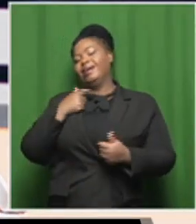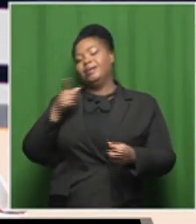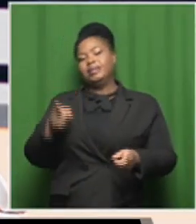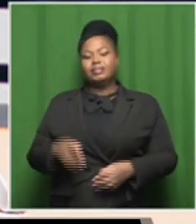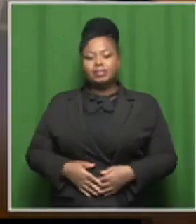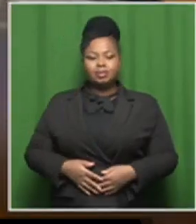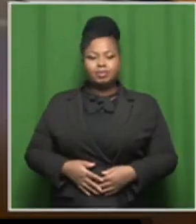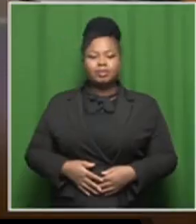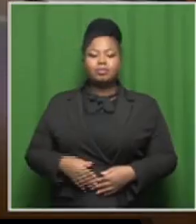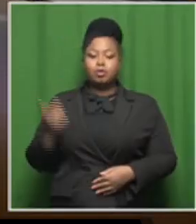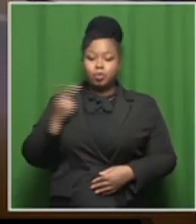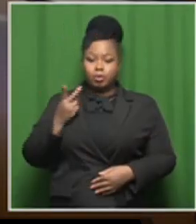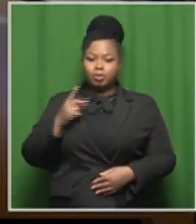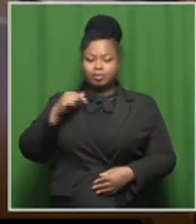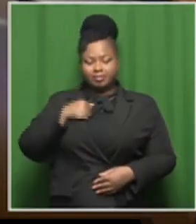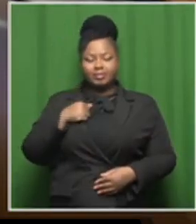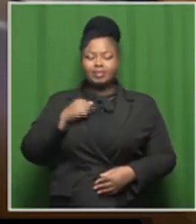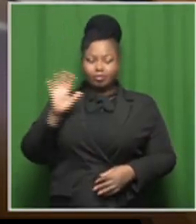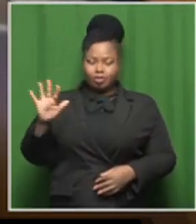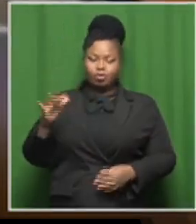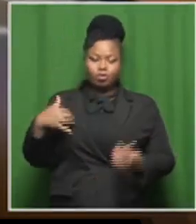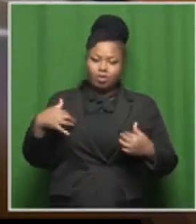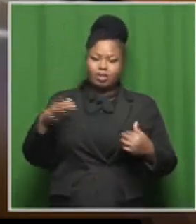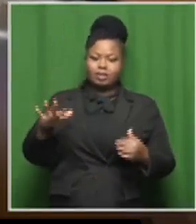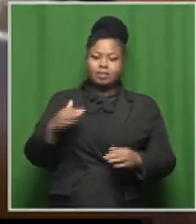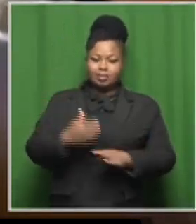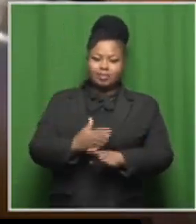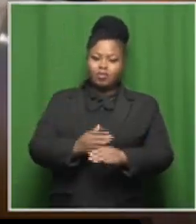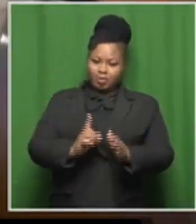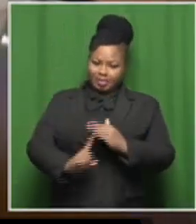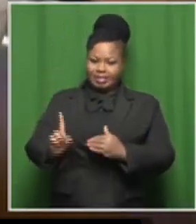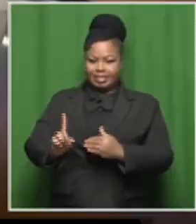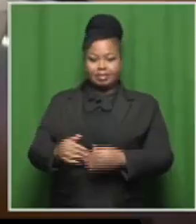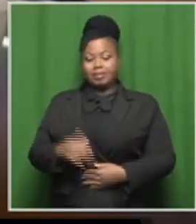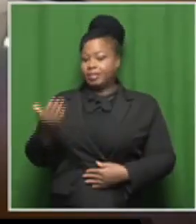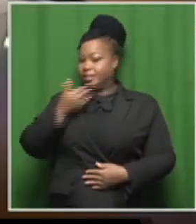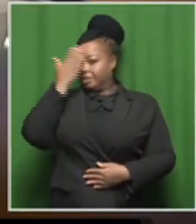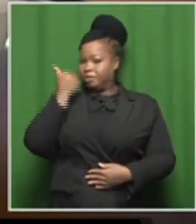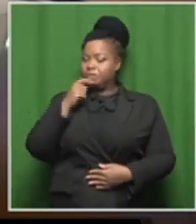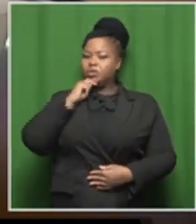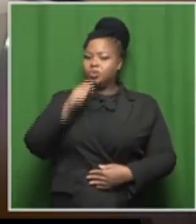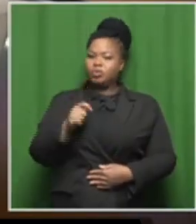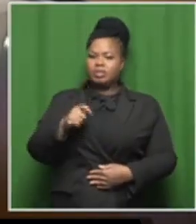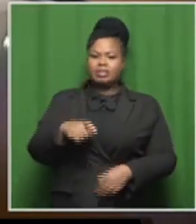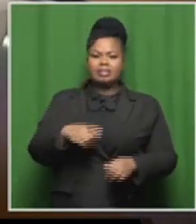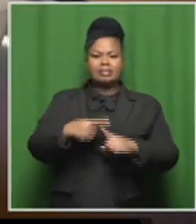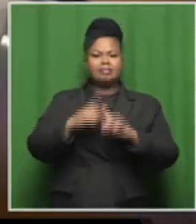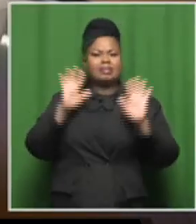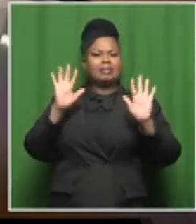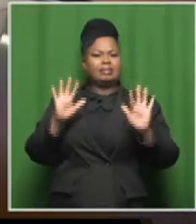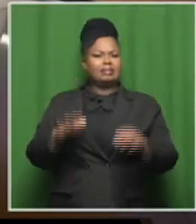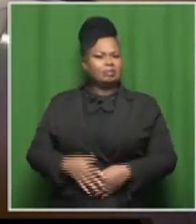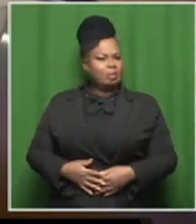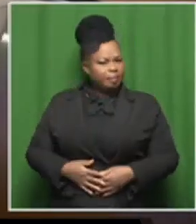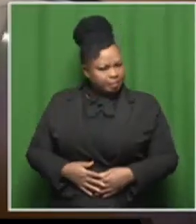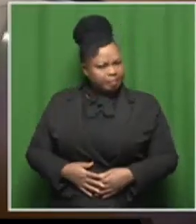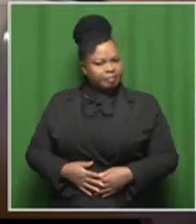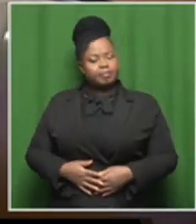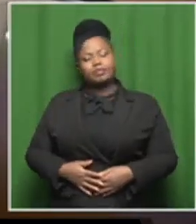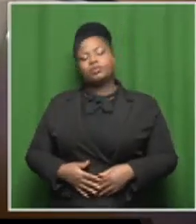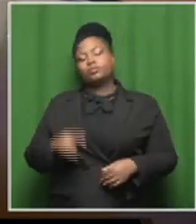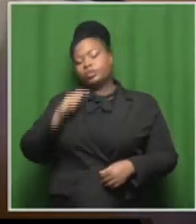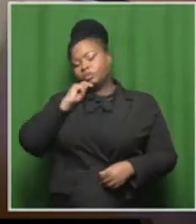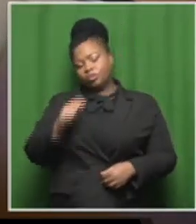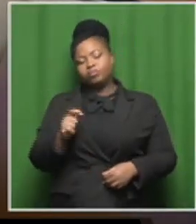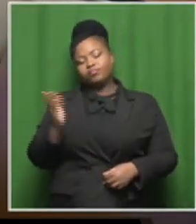Listen, my jaw was also on the floor before I entered. I didn't know it was times 10. My maths is not that good. So that's what the